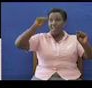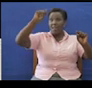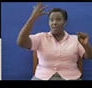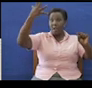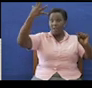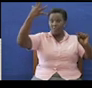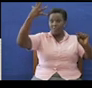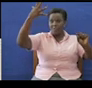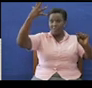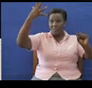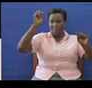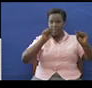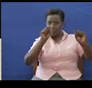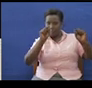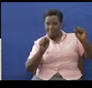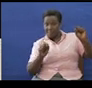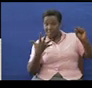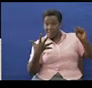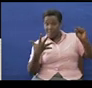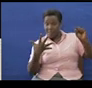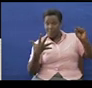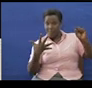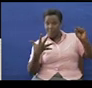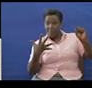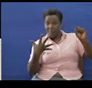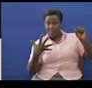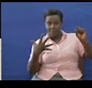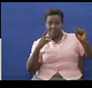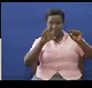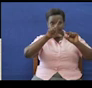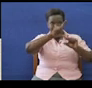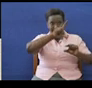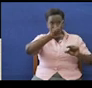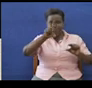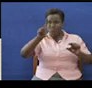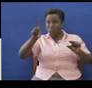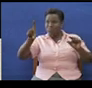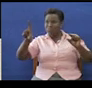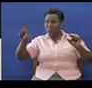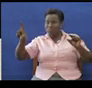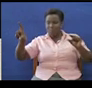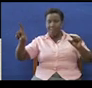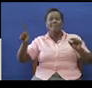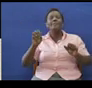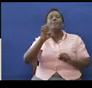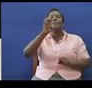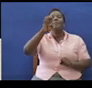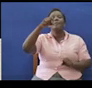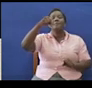say 5 degrees south and south 5 degrees south. All this